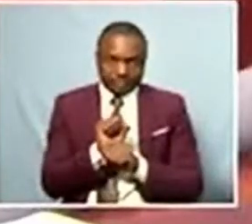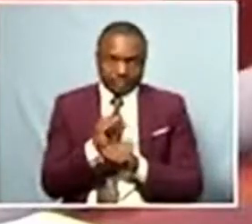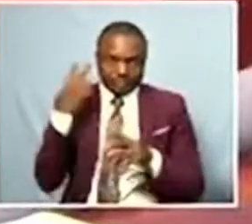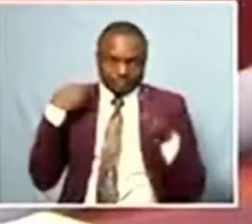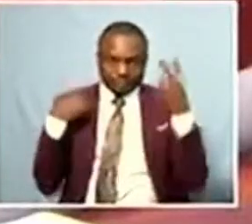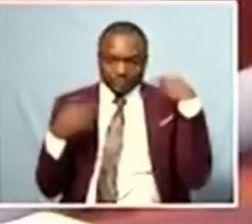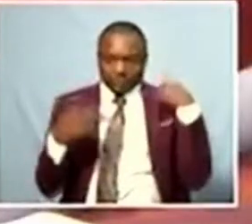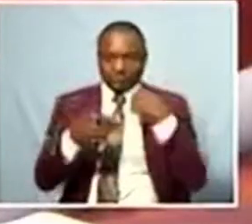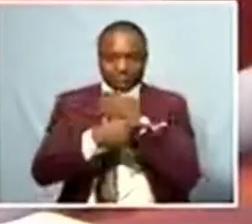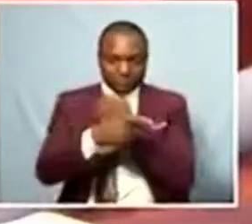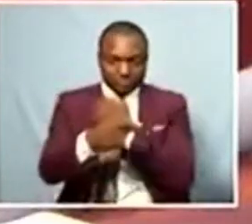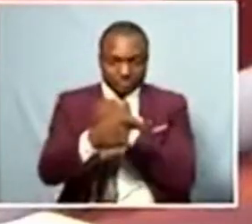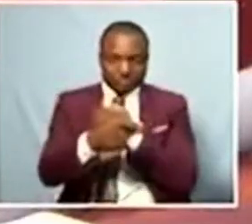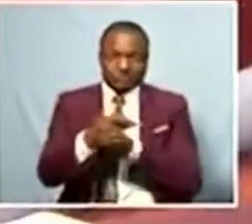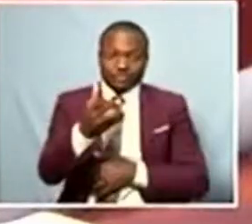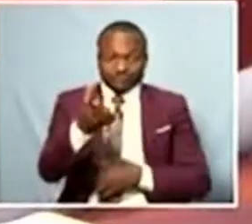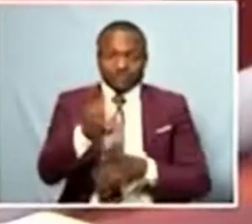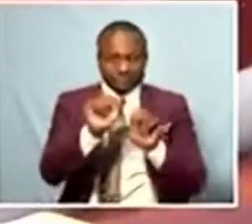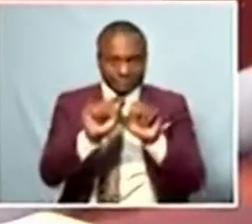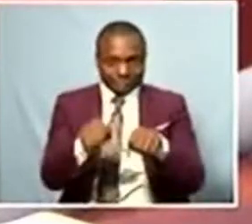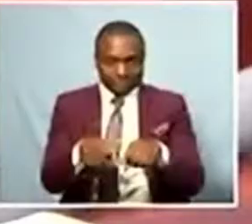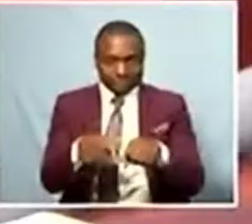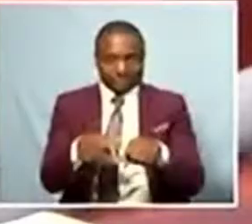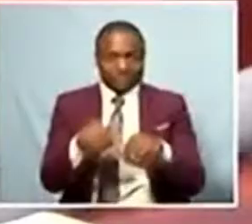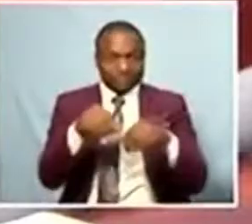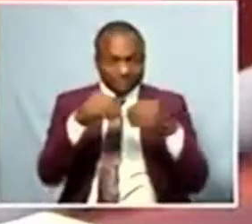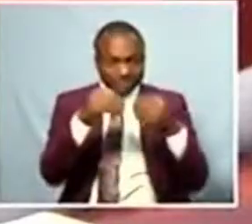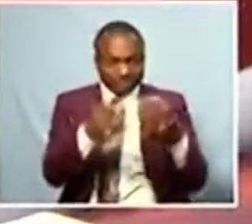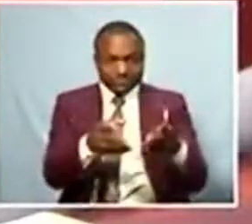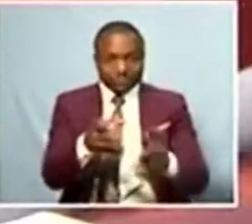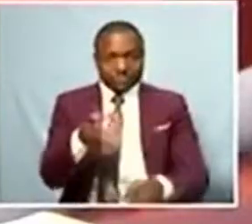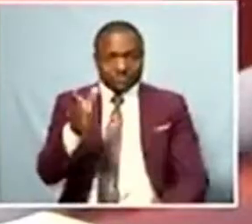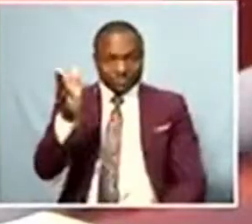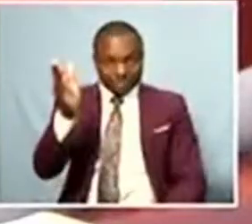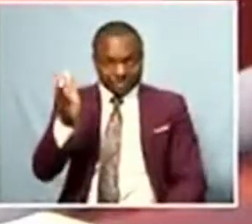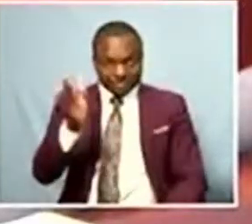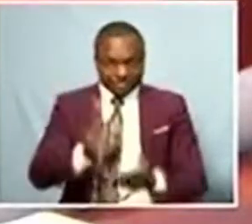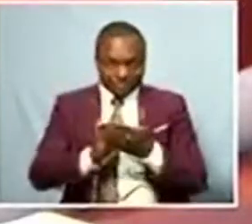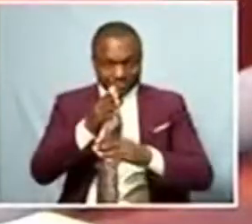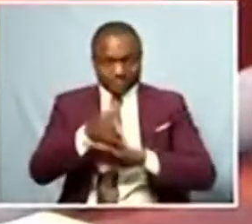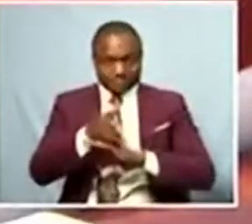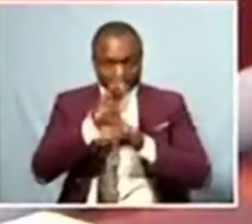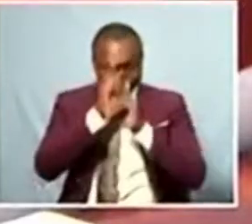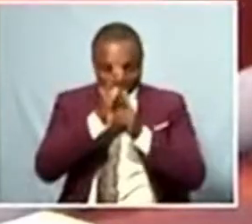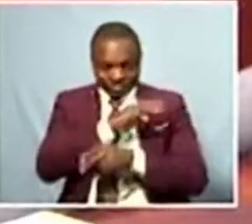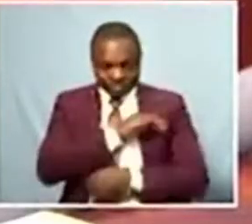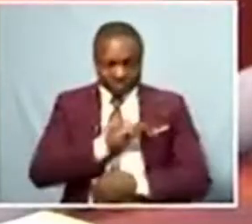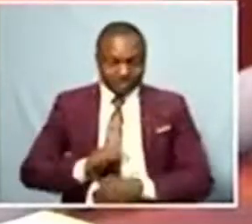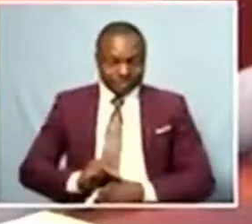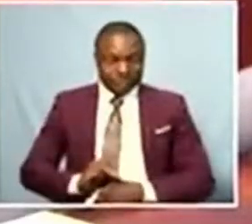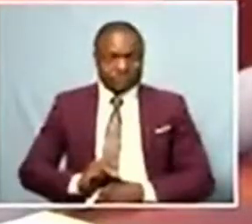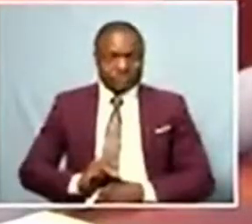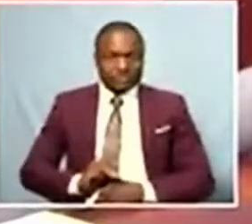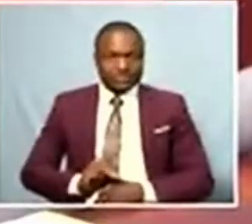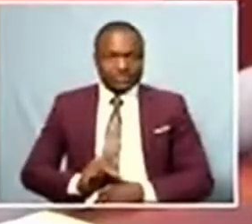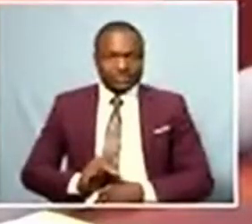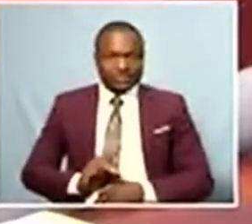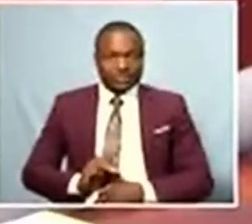department. So, Madam, you may make your presentation, after which the honorable members here should be able